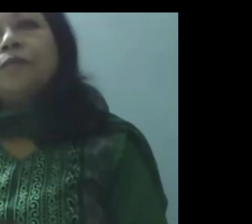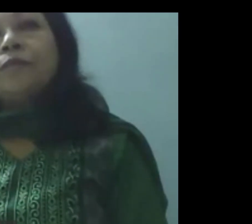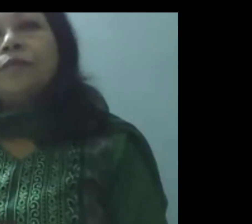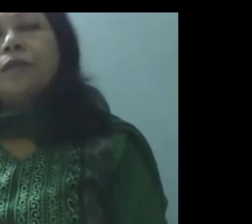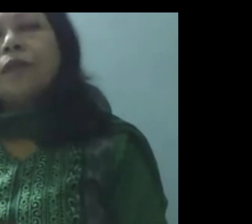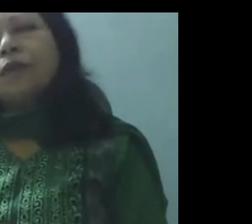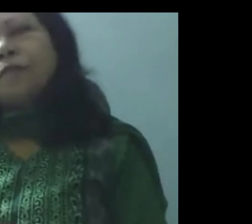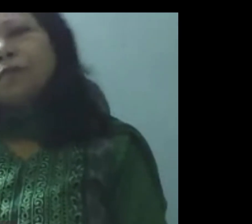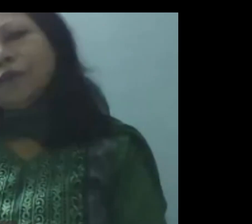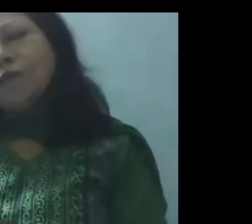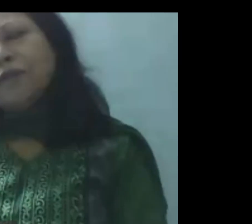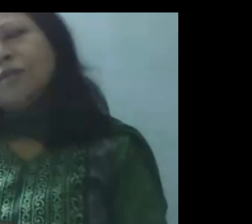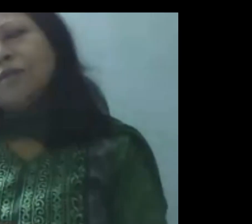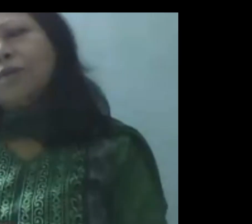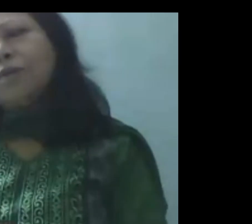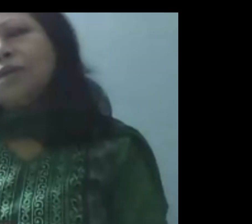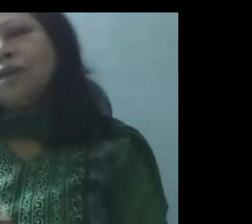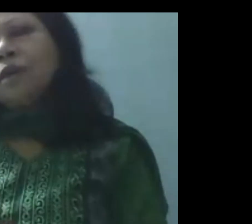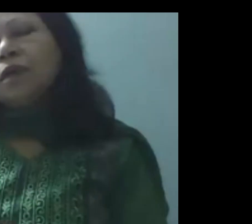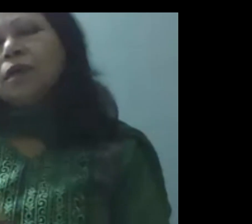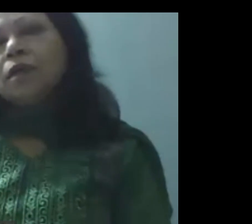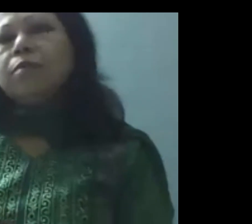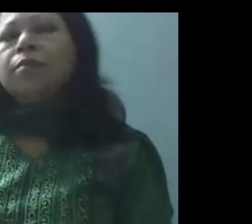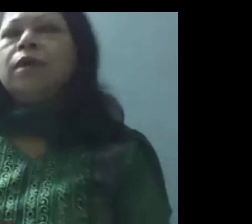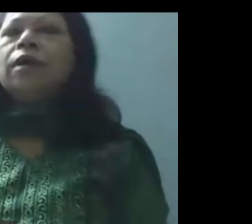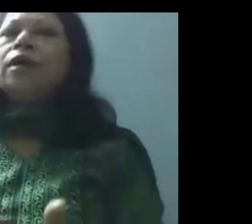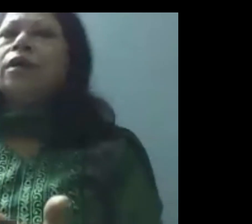unfortunately, my government